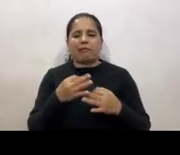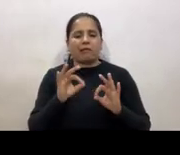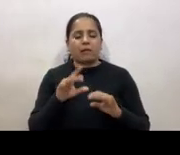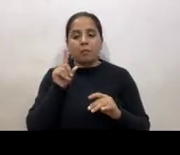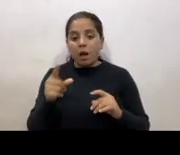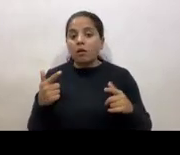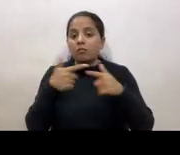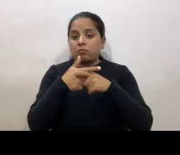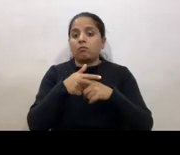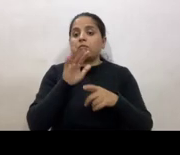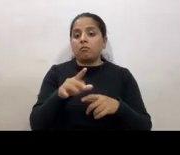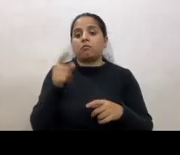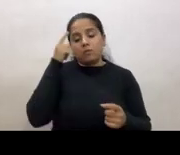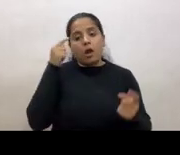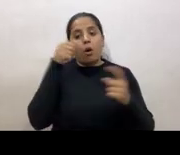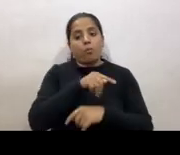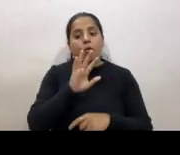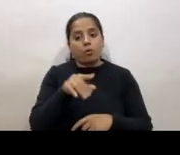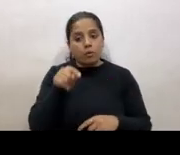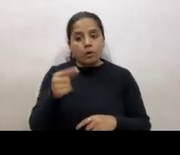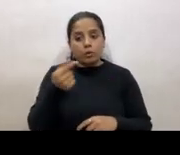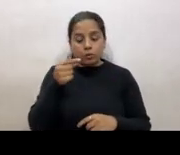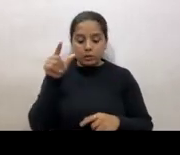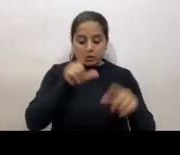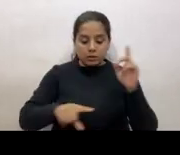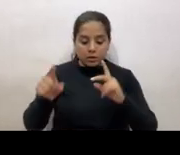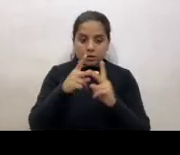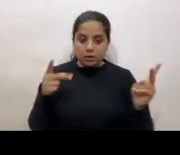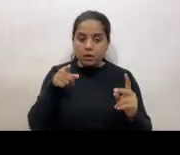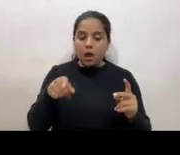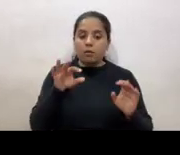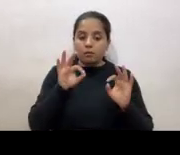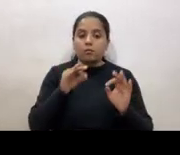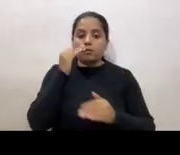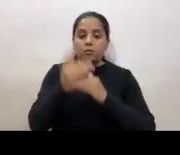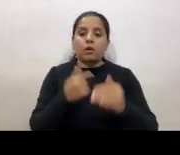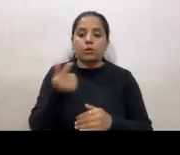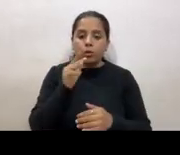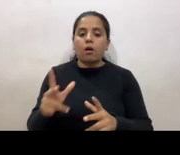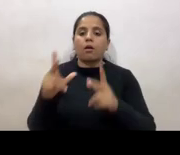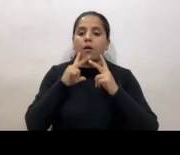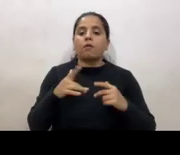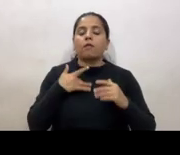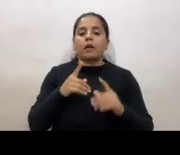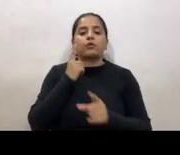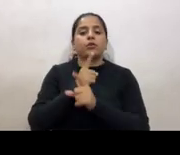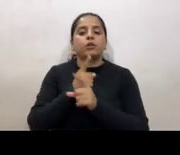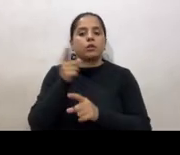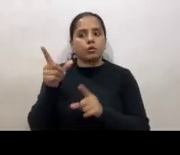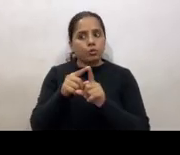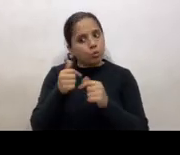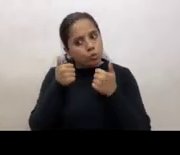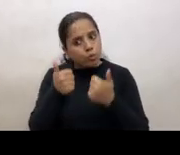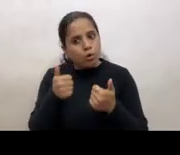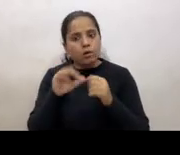that belief, using these languages effectively tells us that the teacher is doing good in